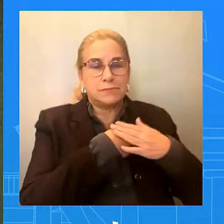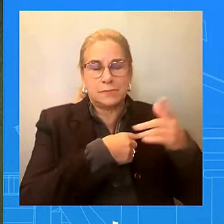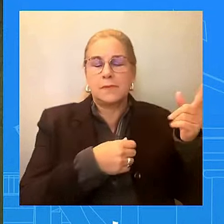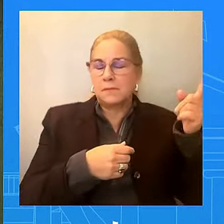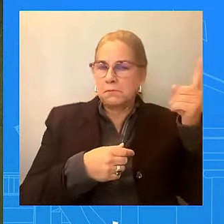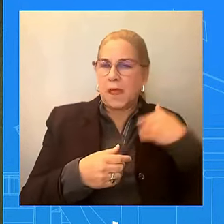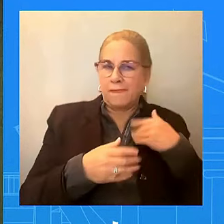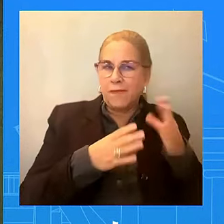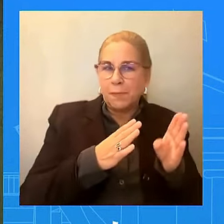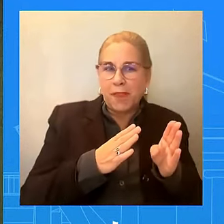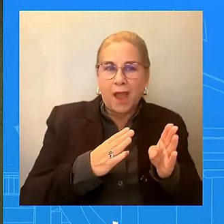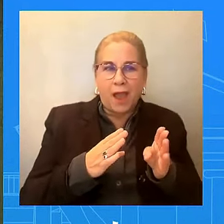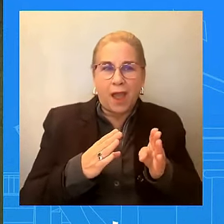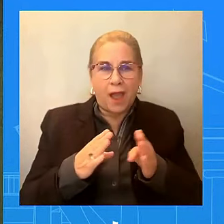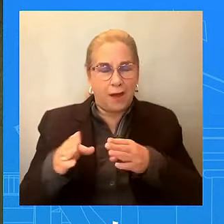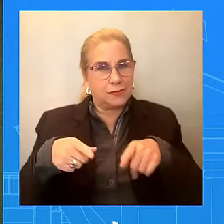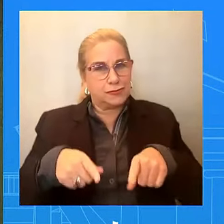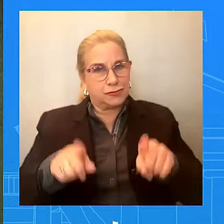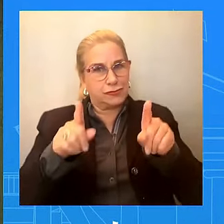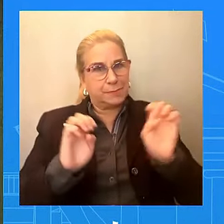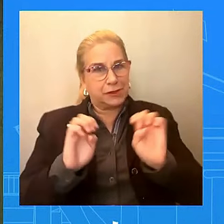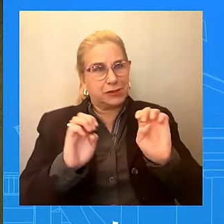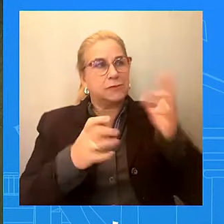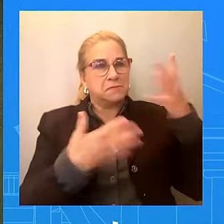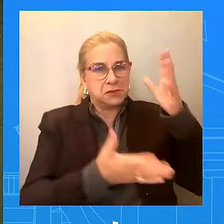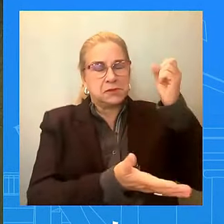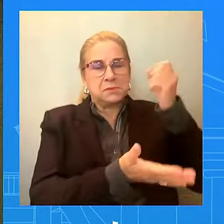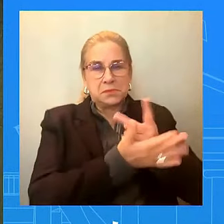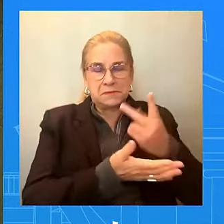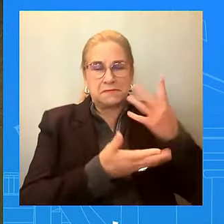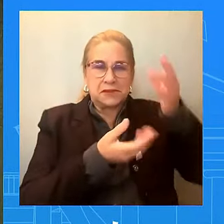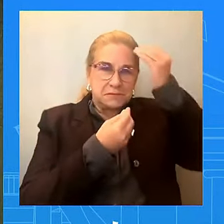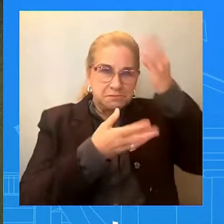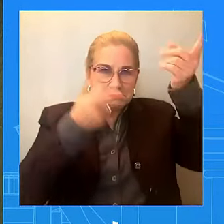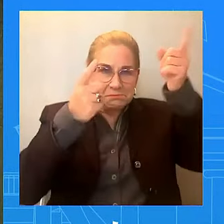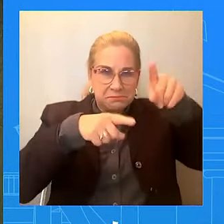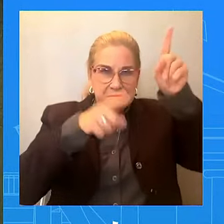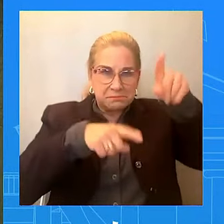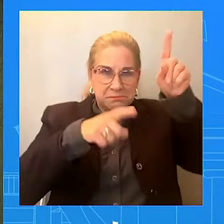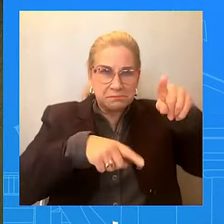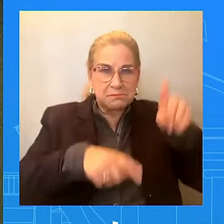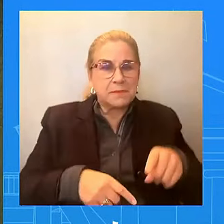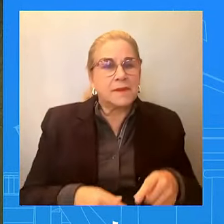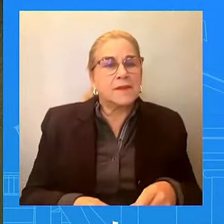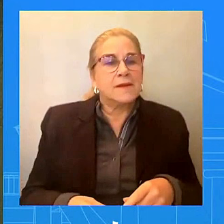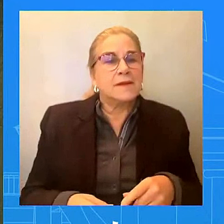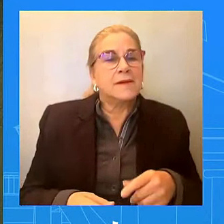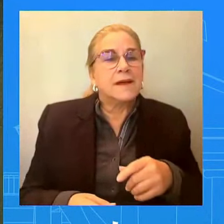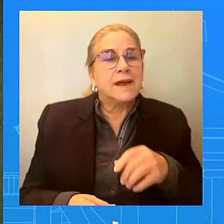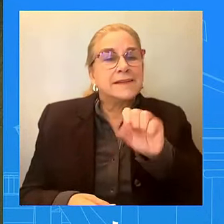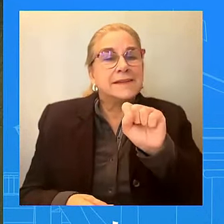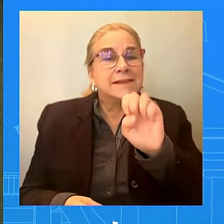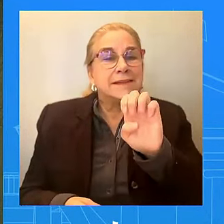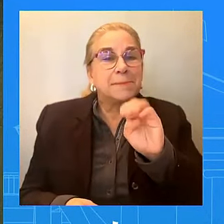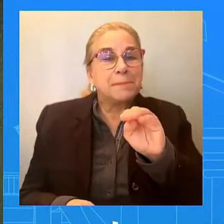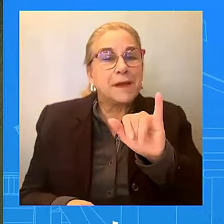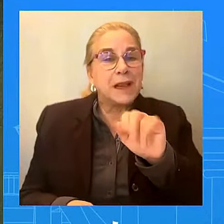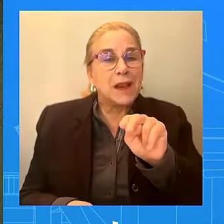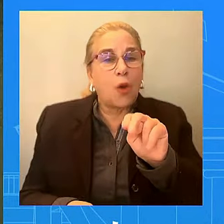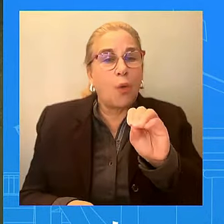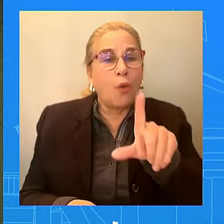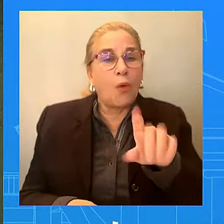Seminole tribe of Florida days before the storm made landfall to provide full federal support for the